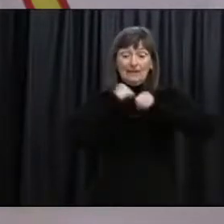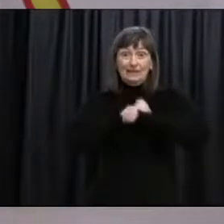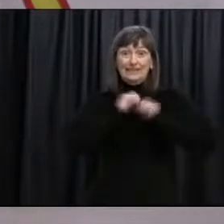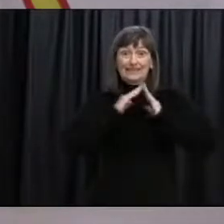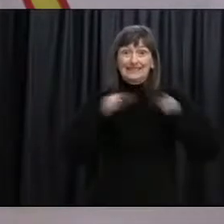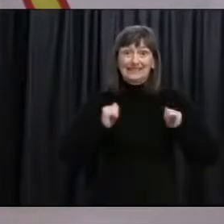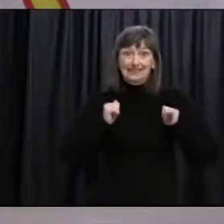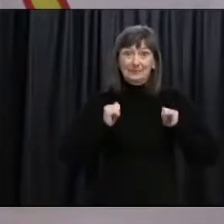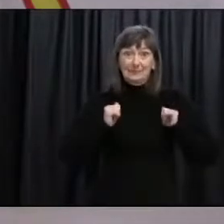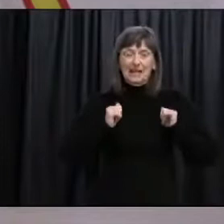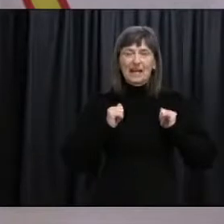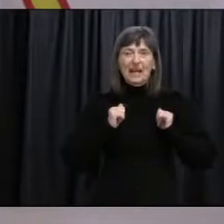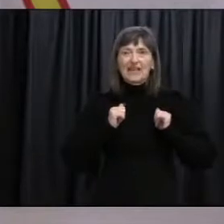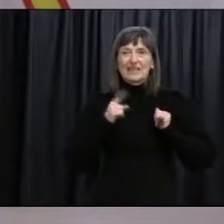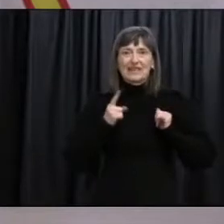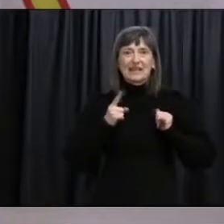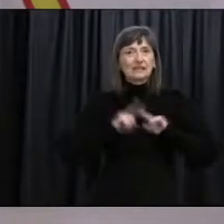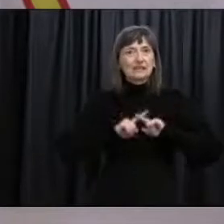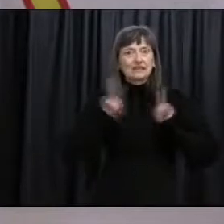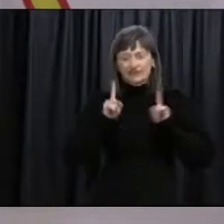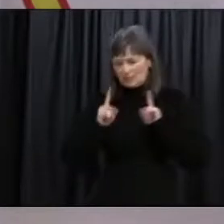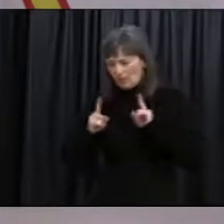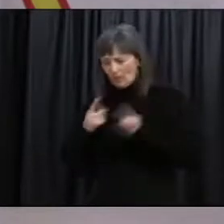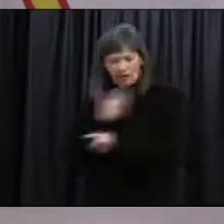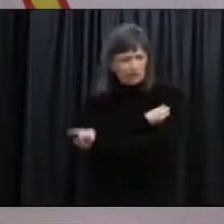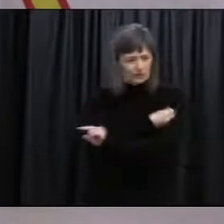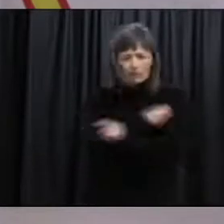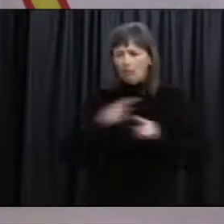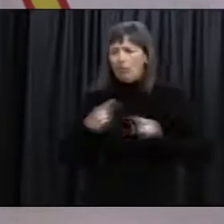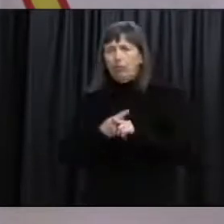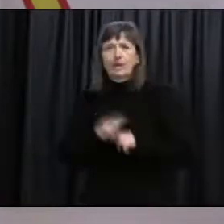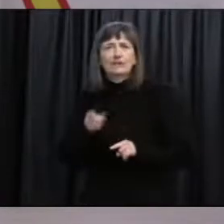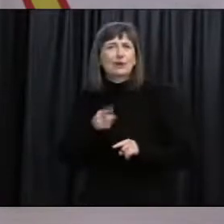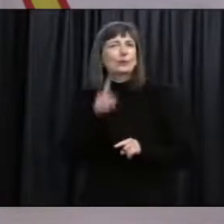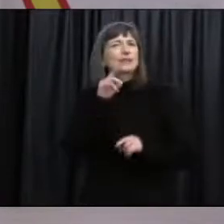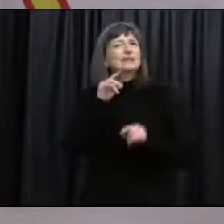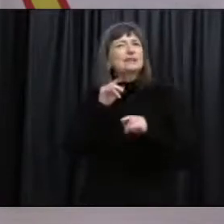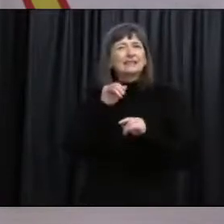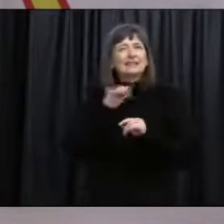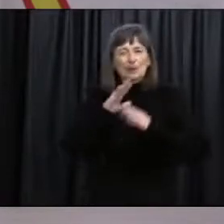clotting problems. Additionally, the treatment and management of the condition is a little bit